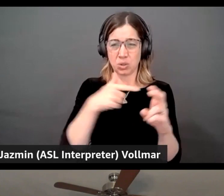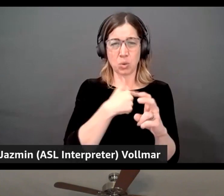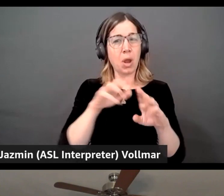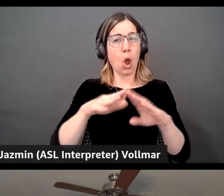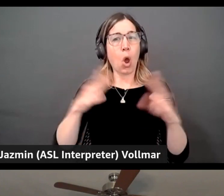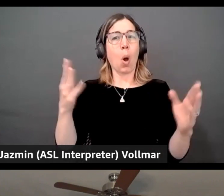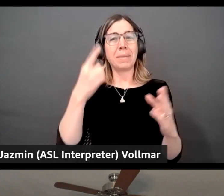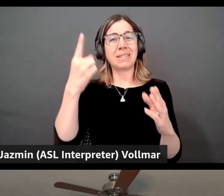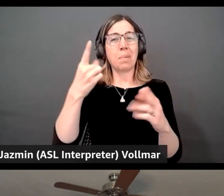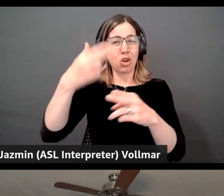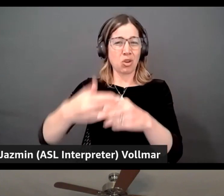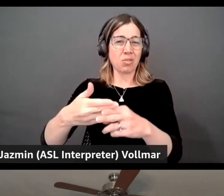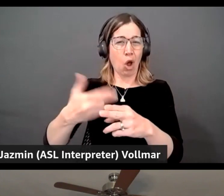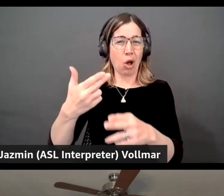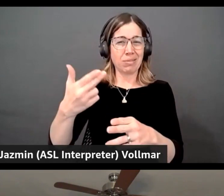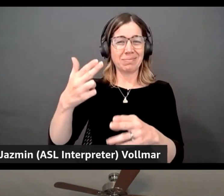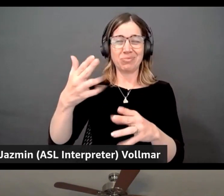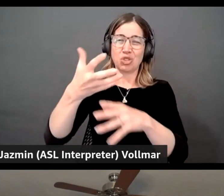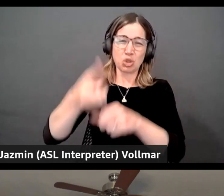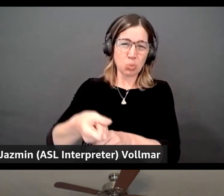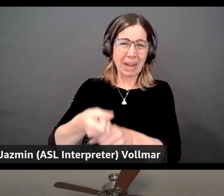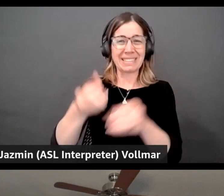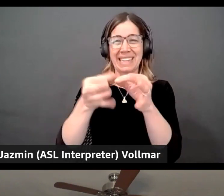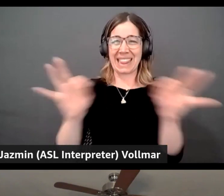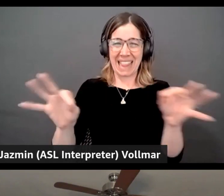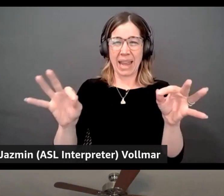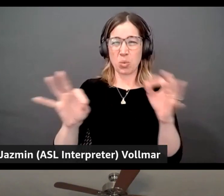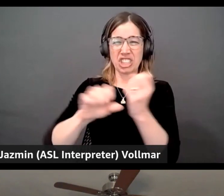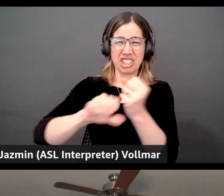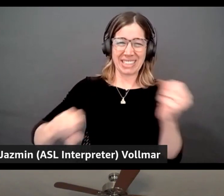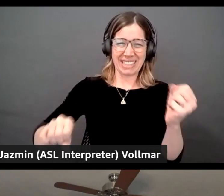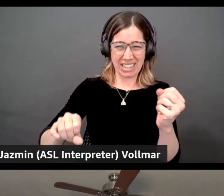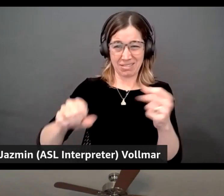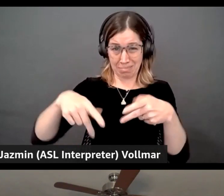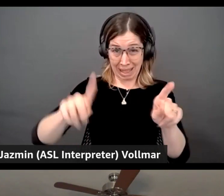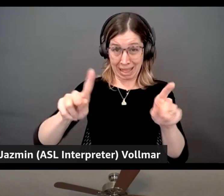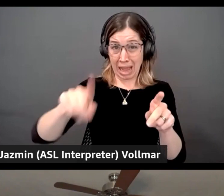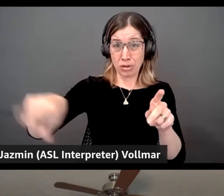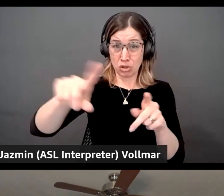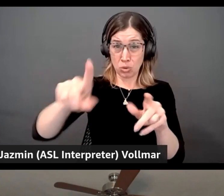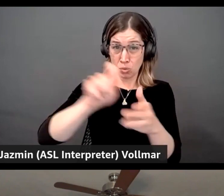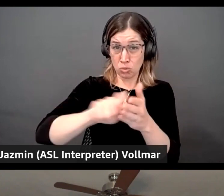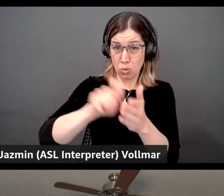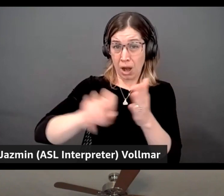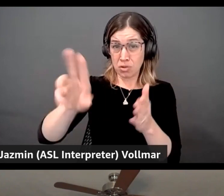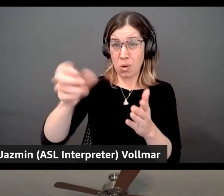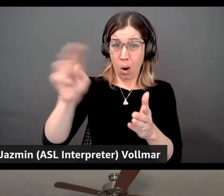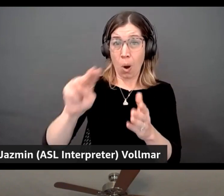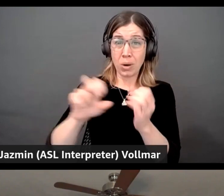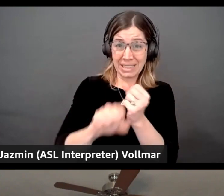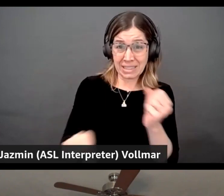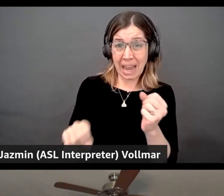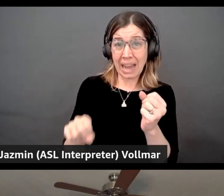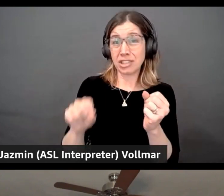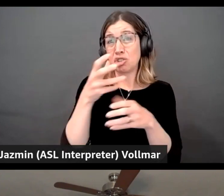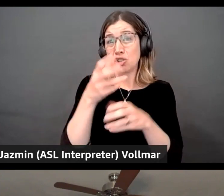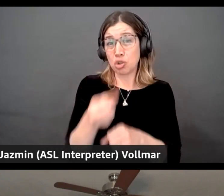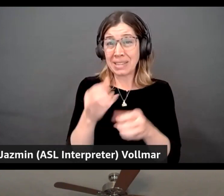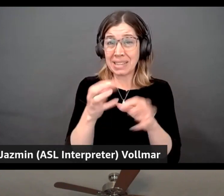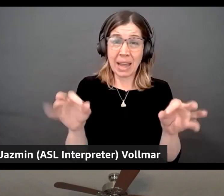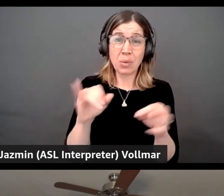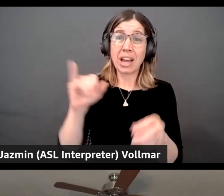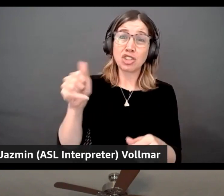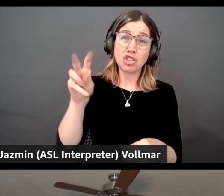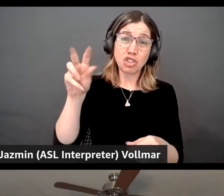language extensions, which lets you write your own extensions in trusted languages like JavaScript, which we have available on